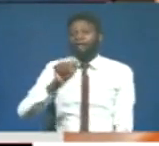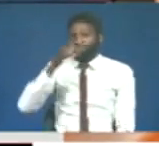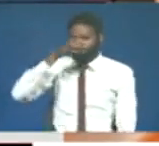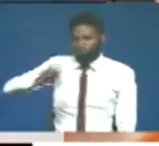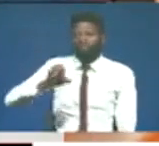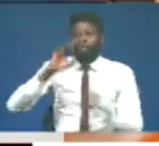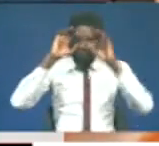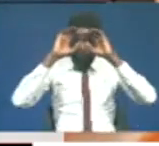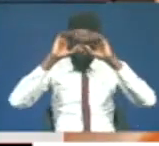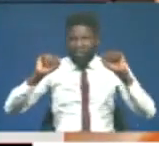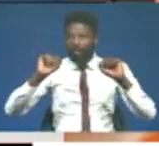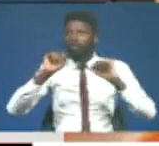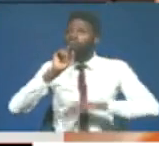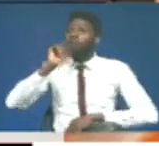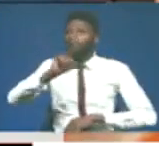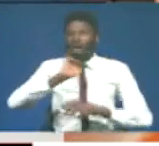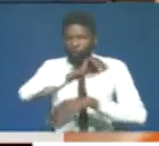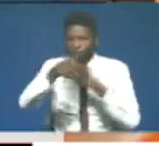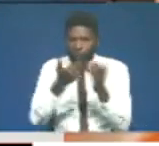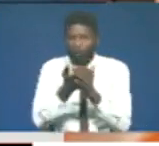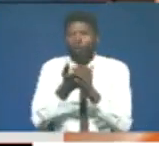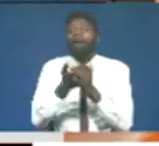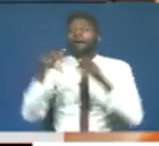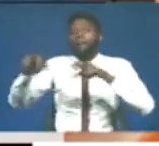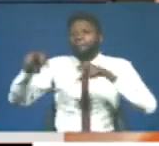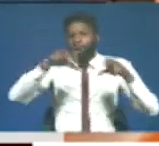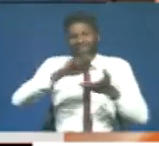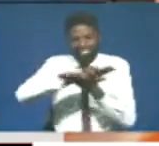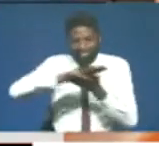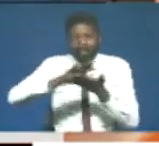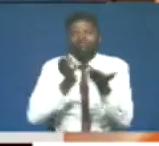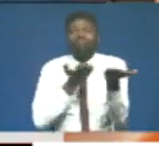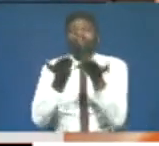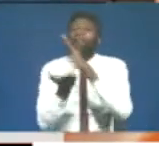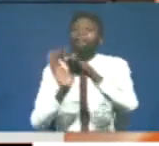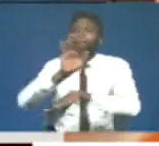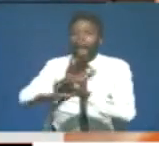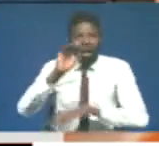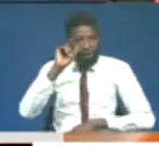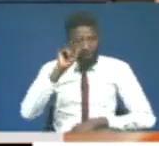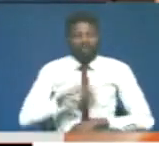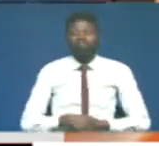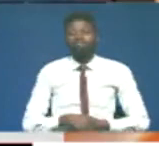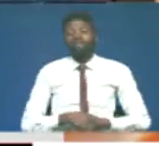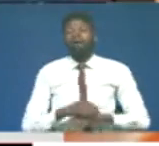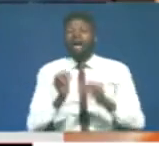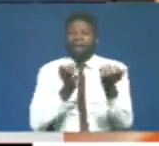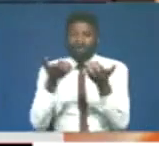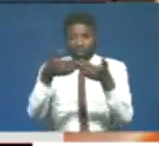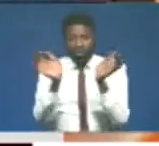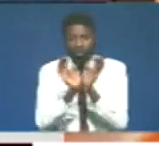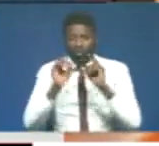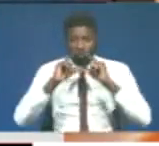port clearing services to the county of Mombasa. The business community argues that KPA has also